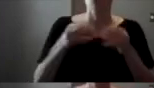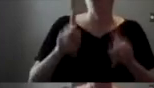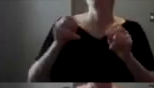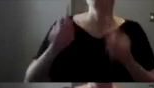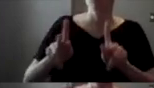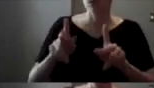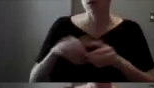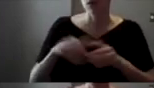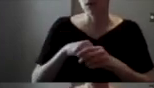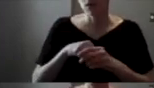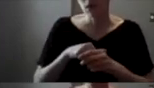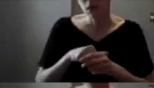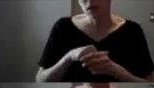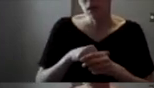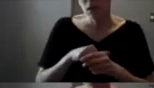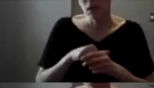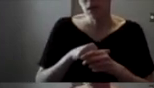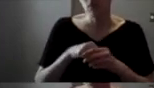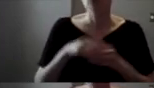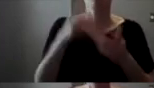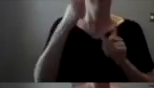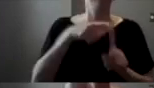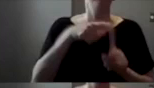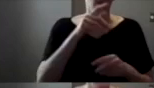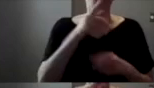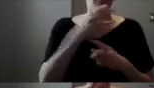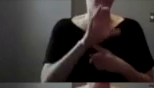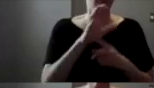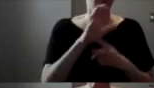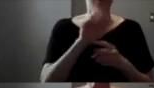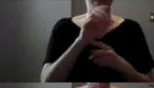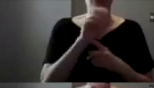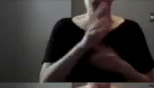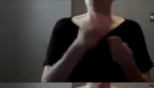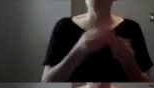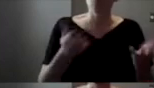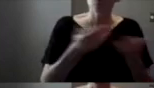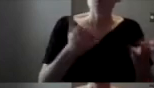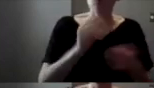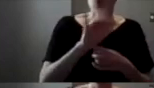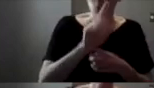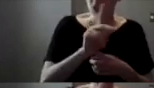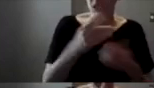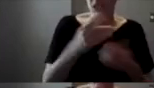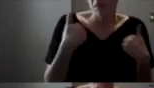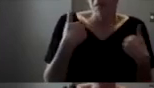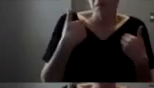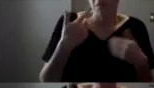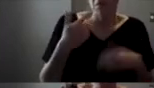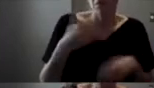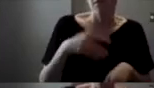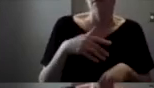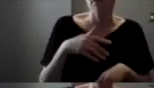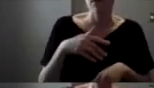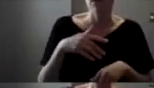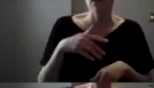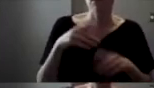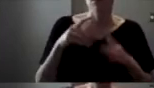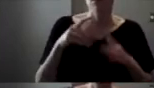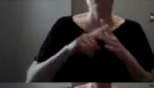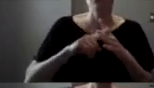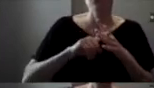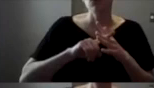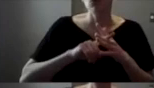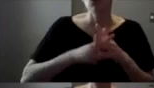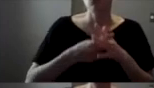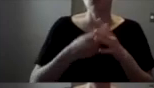being expanded into the public sector, providing an opportunity to catalyze uptake and utilization of IUD,